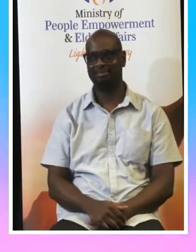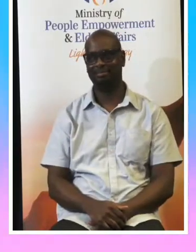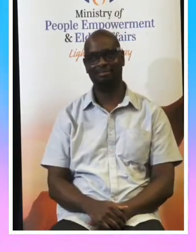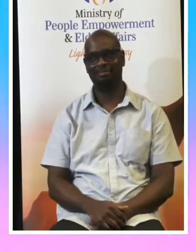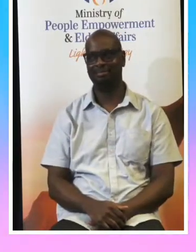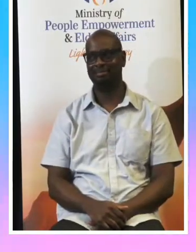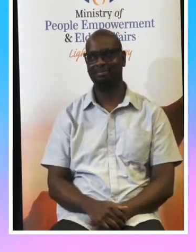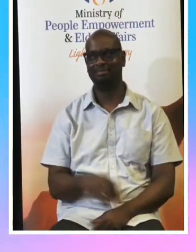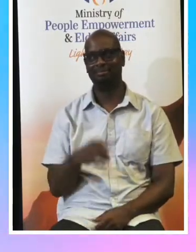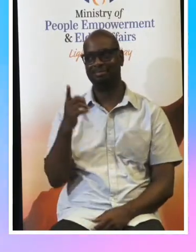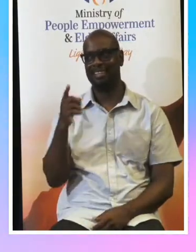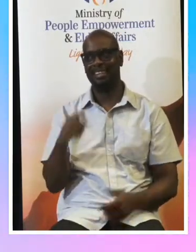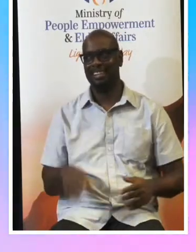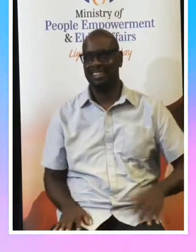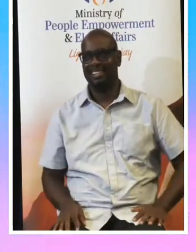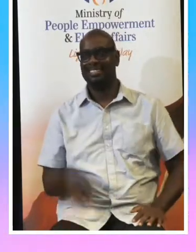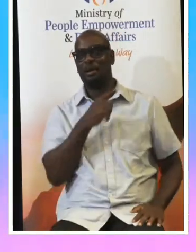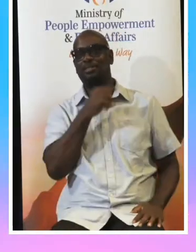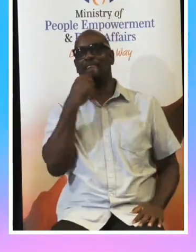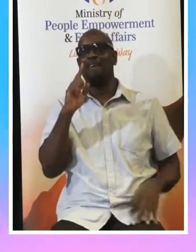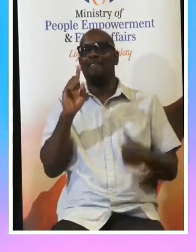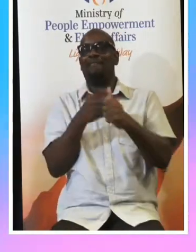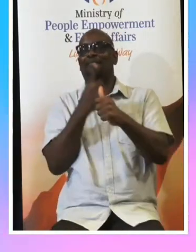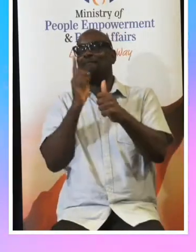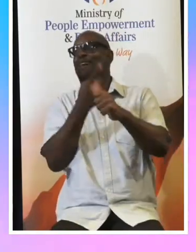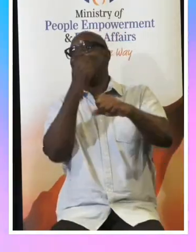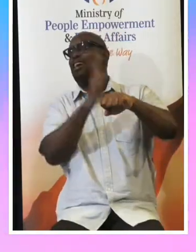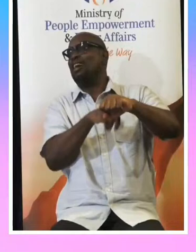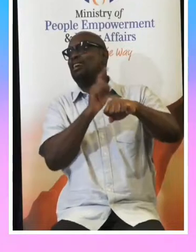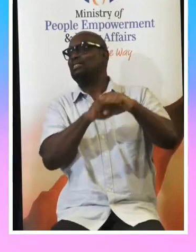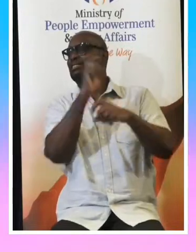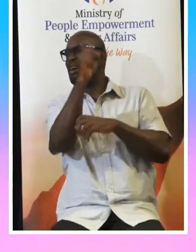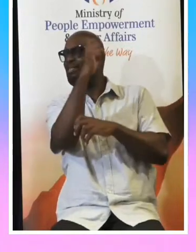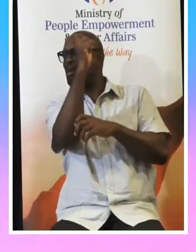first time that they ever did the double, you know, the game, you know, like 50 with